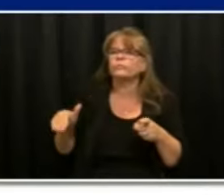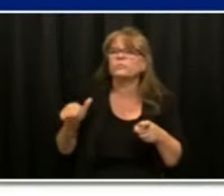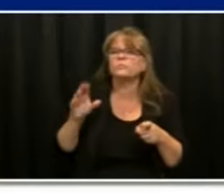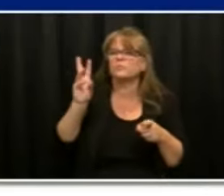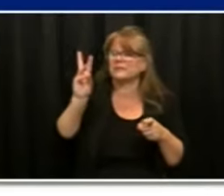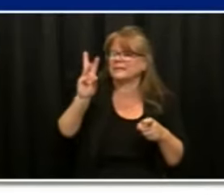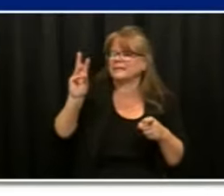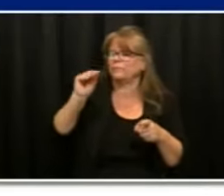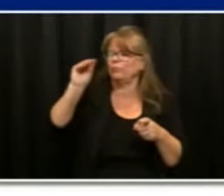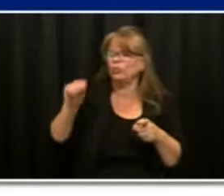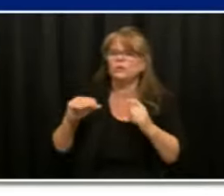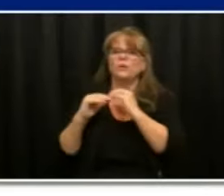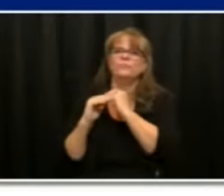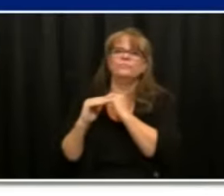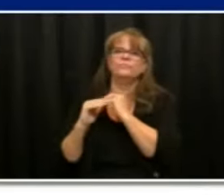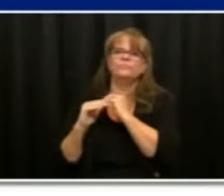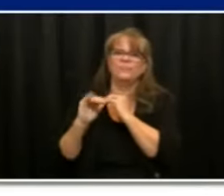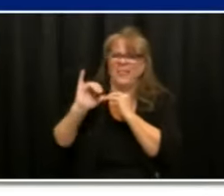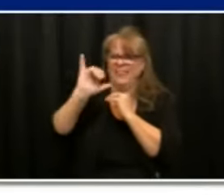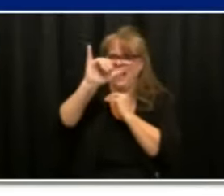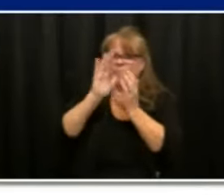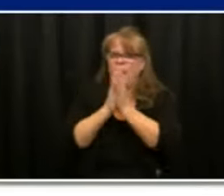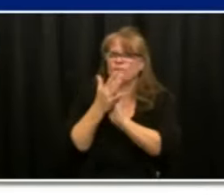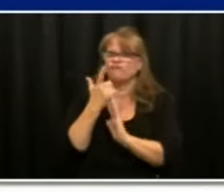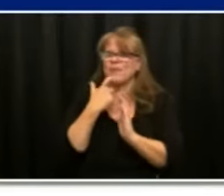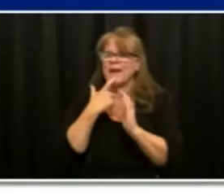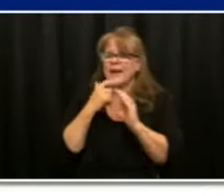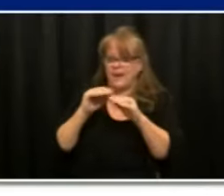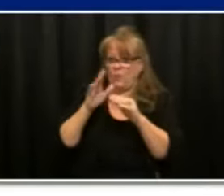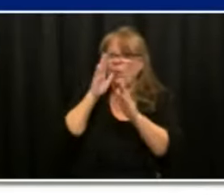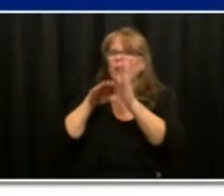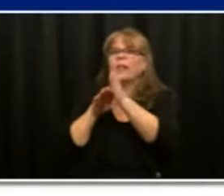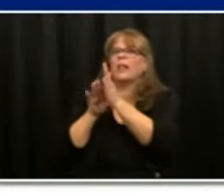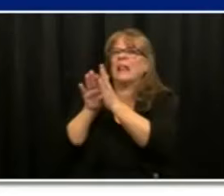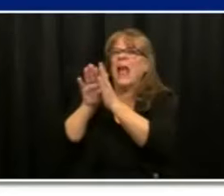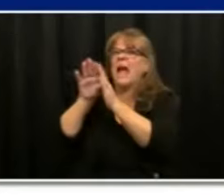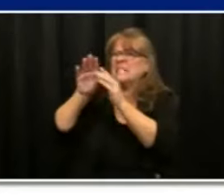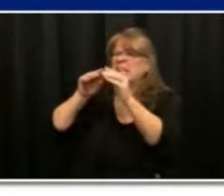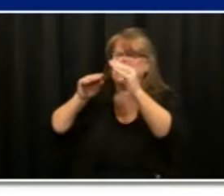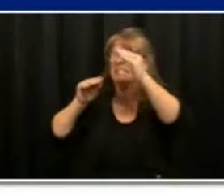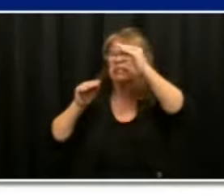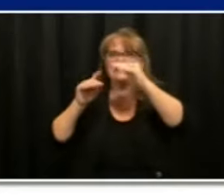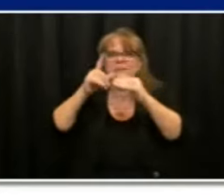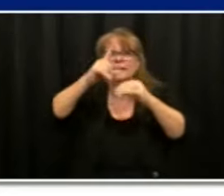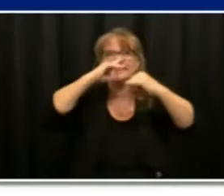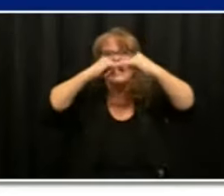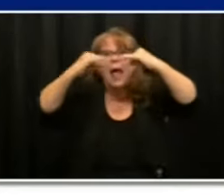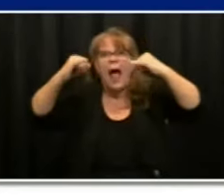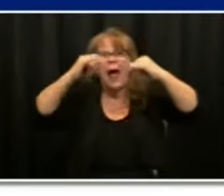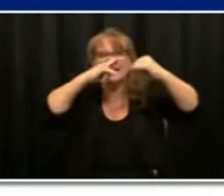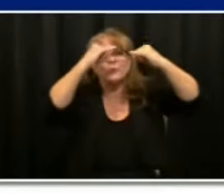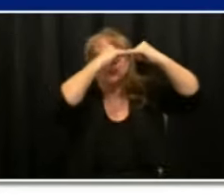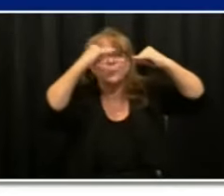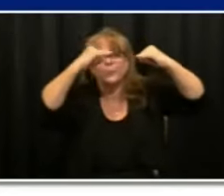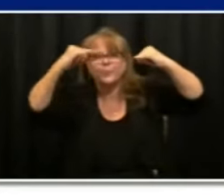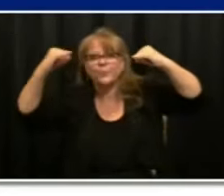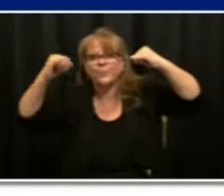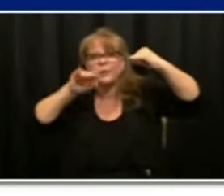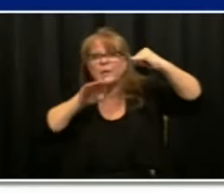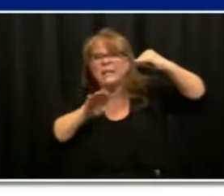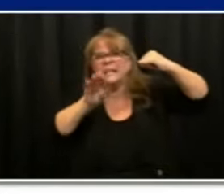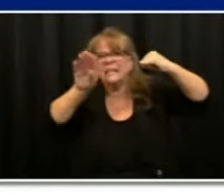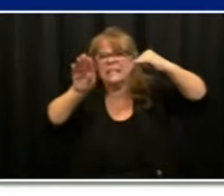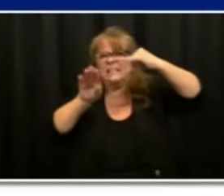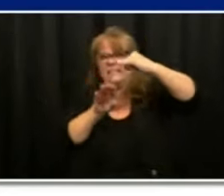control, shown in red, we stay just below the ICU capacity line, as shown by that dotted horizontal line. We have